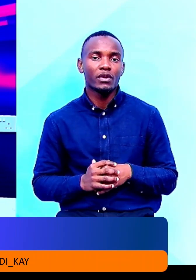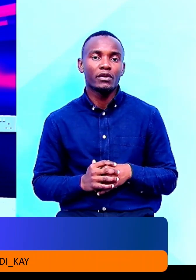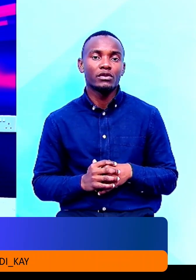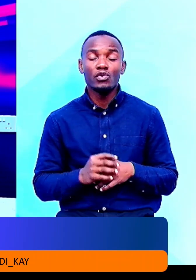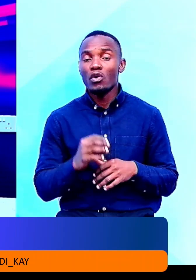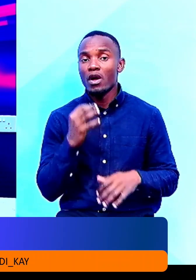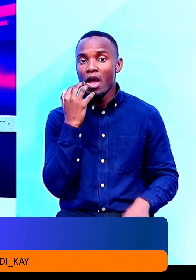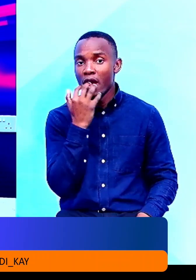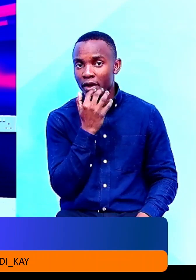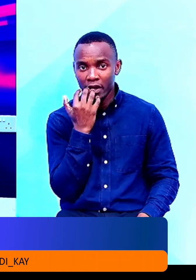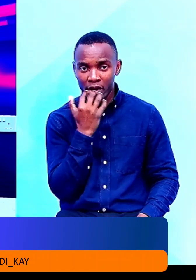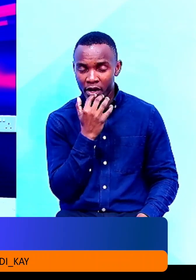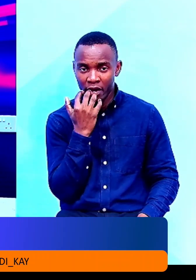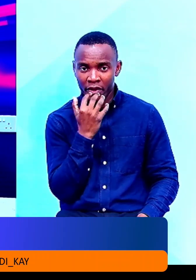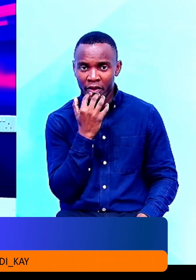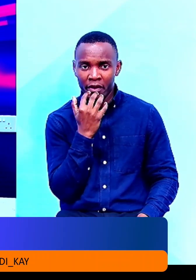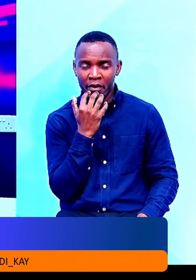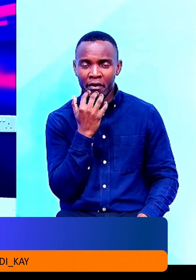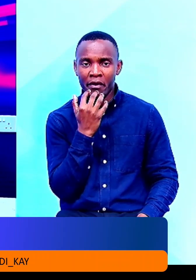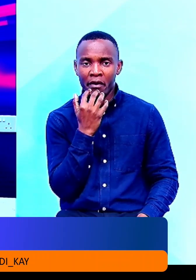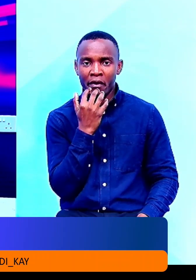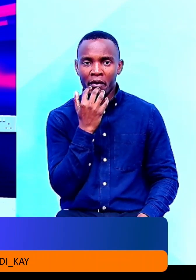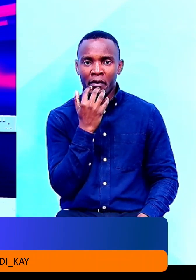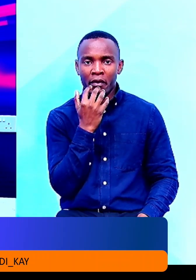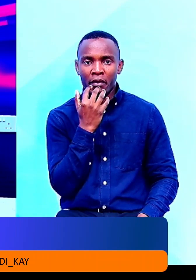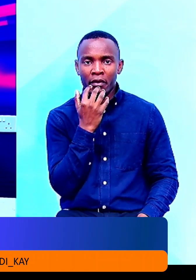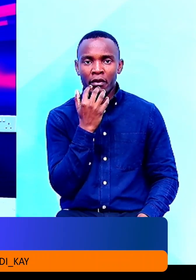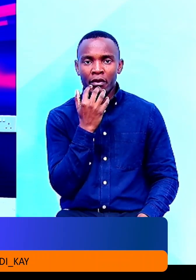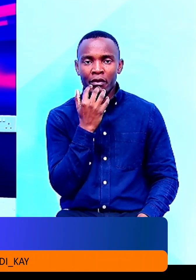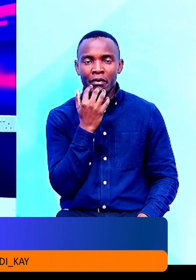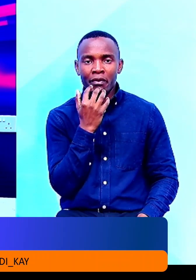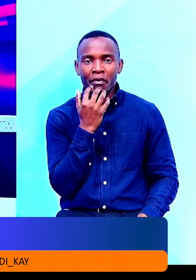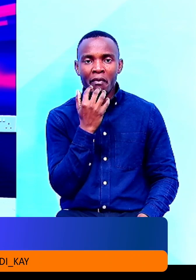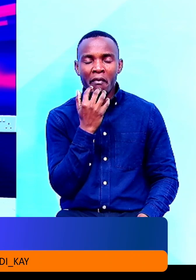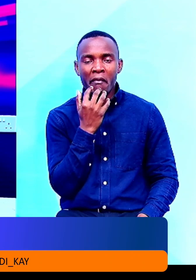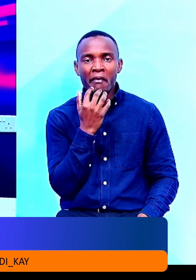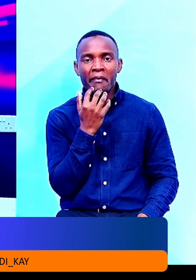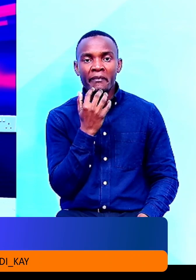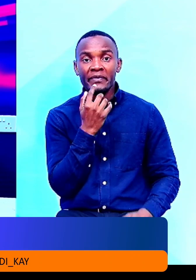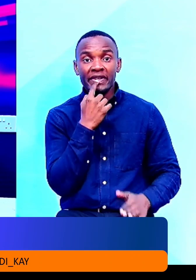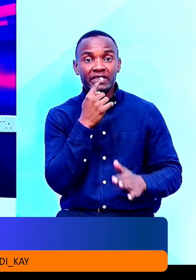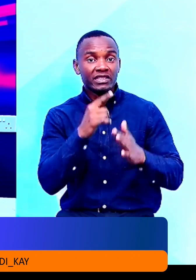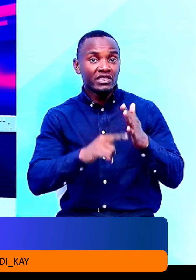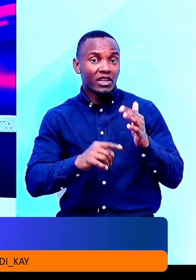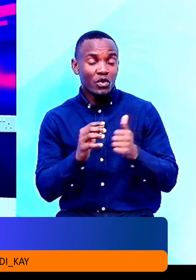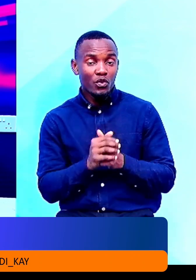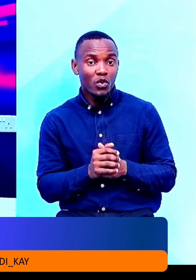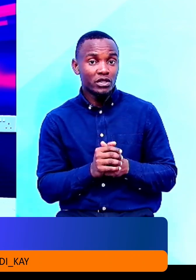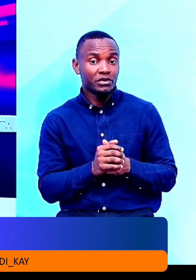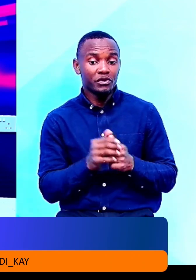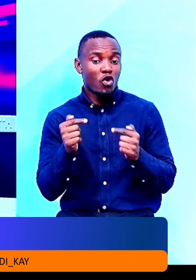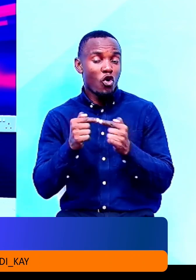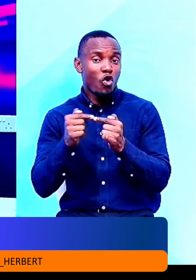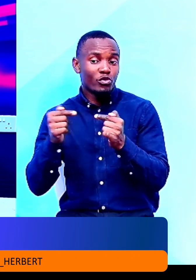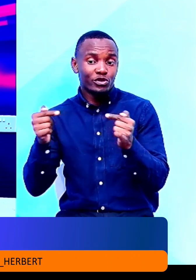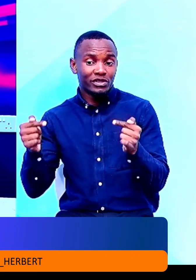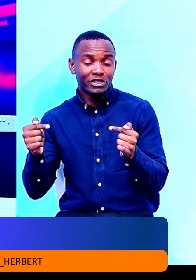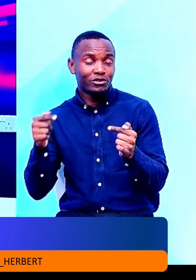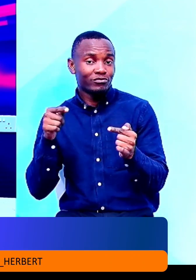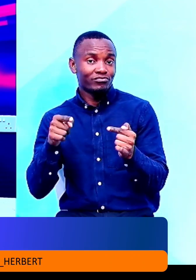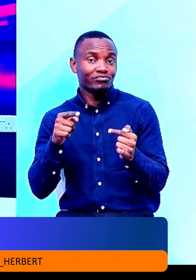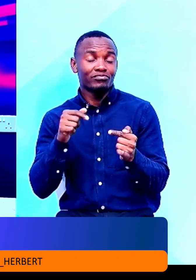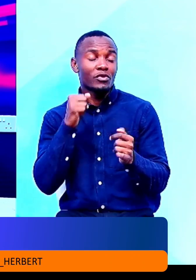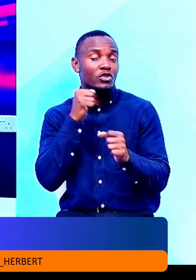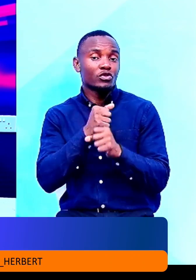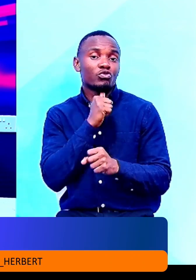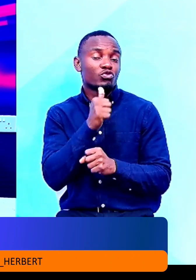Gachagua. Rigathi Gachagua has dismissed President William Ruto's claim that the opposition is